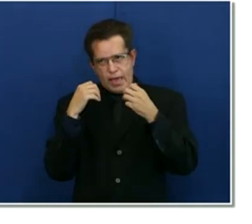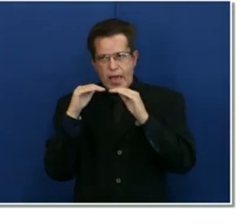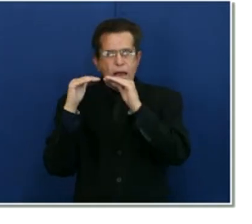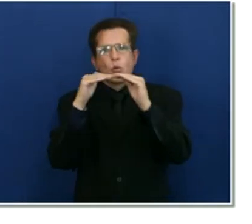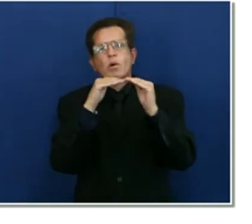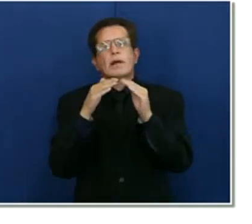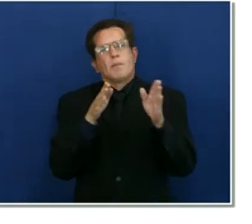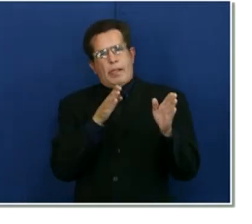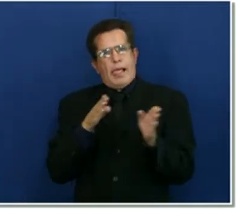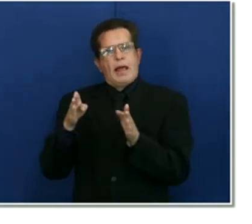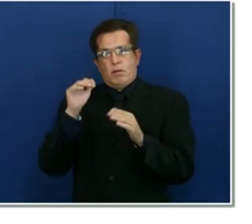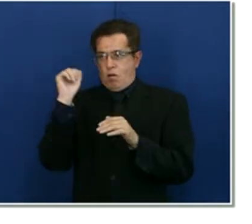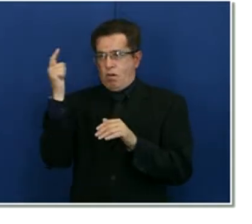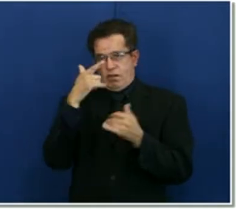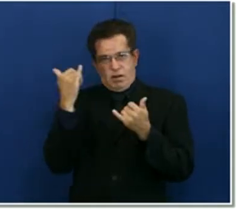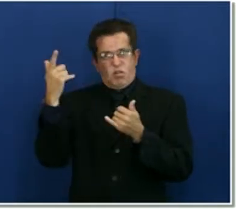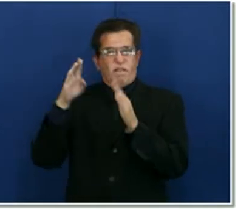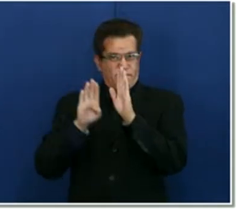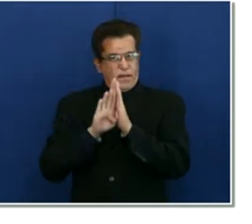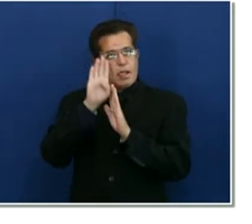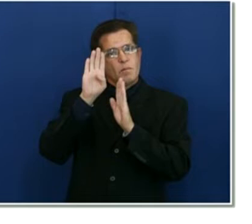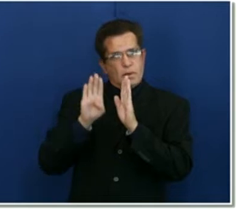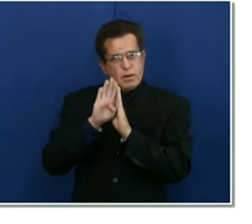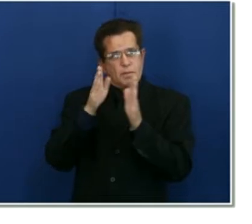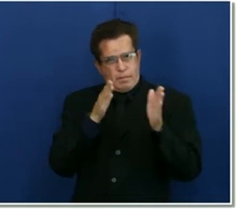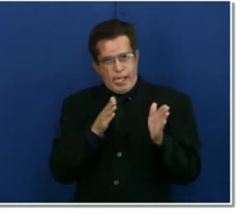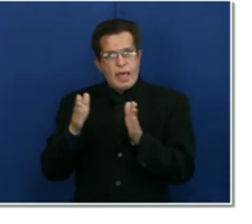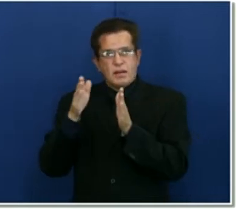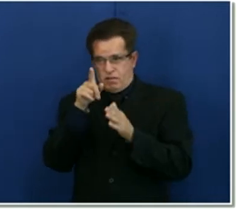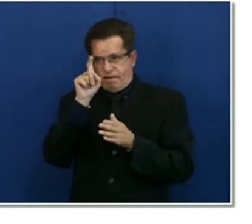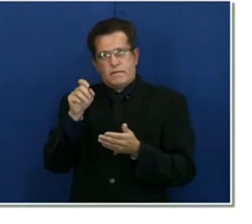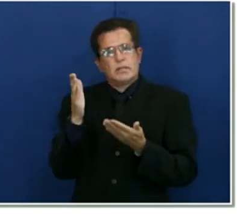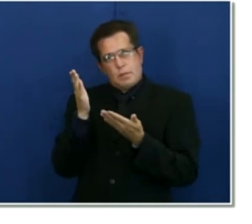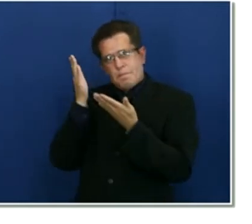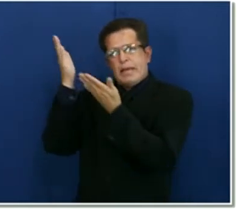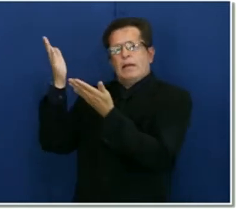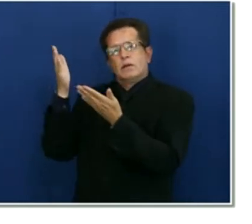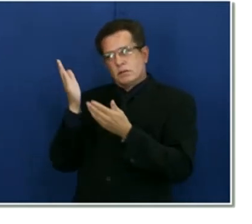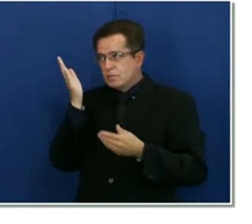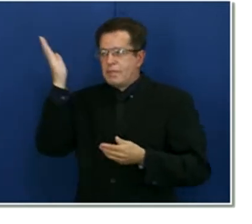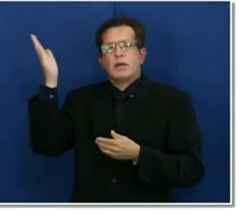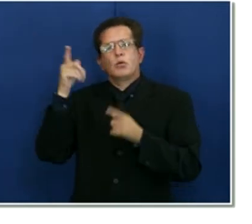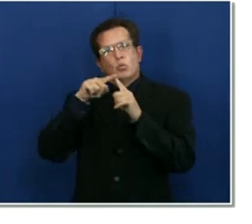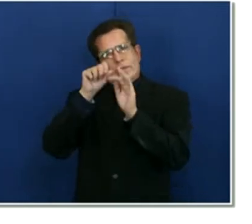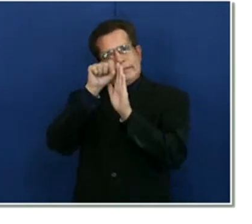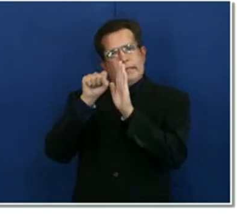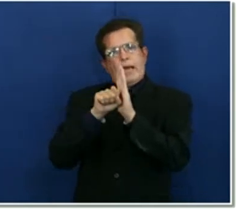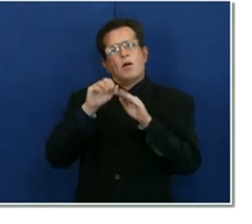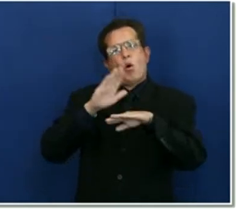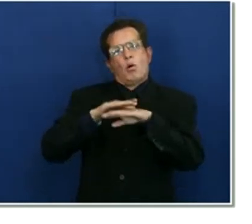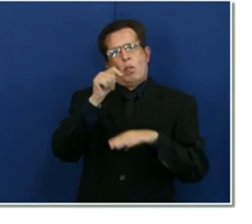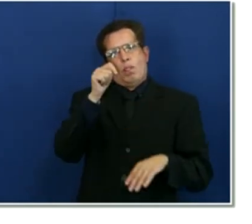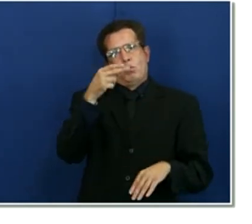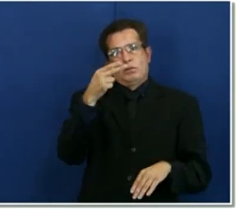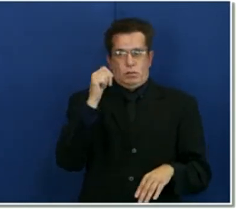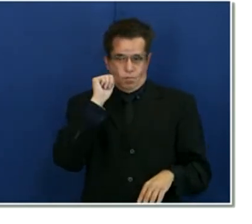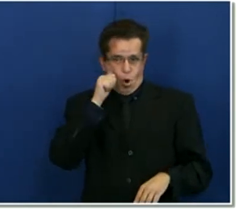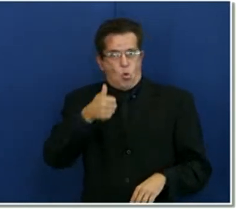are developing and will have to submit to the state on Thursday,